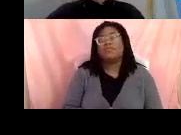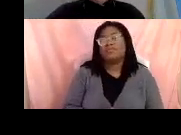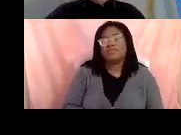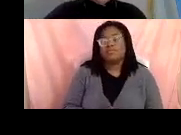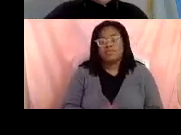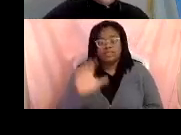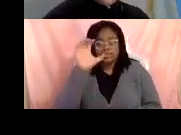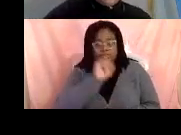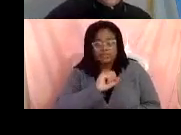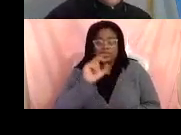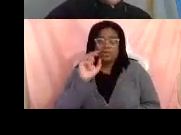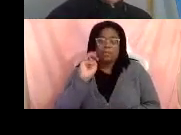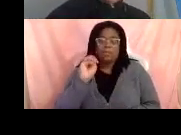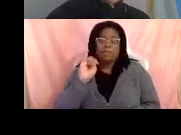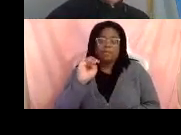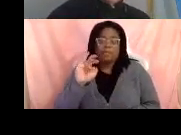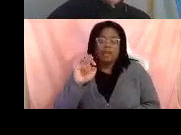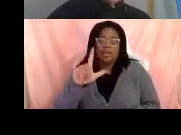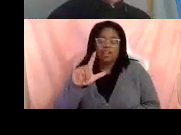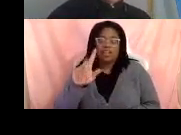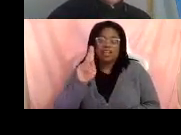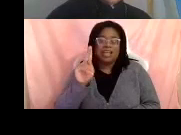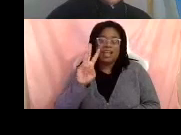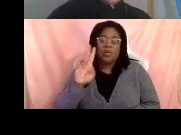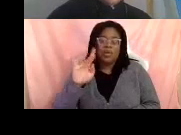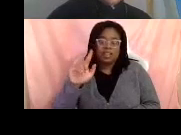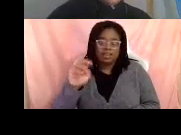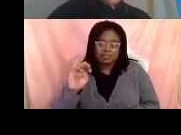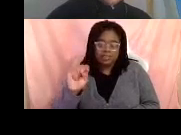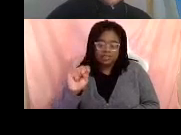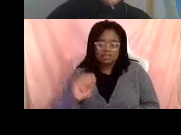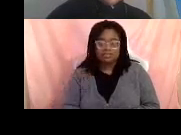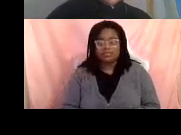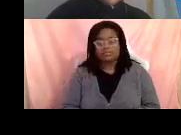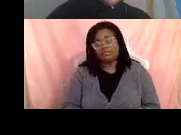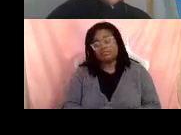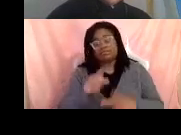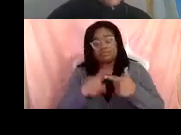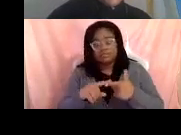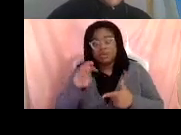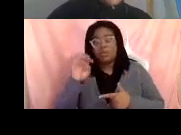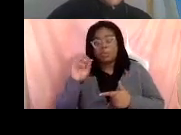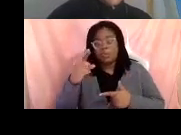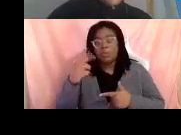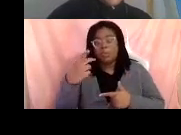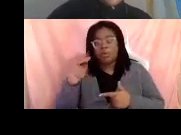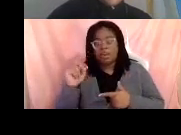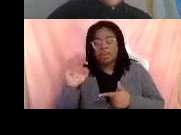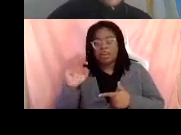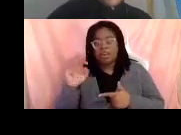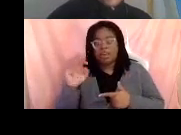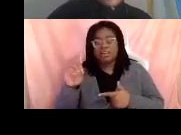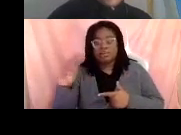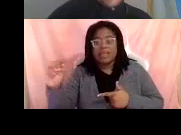Missing Michael K. Williams. Yes. Morgan Freeman. Oh, Eyes